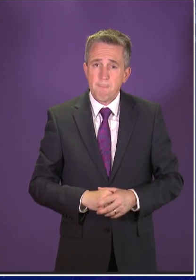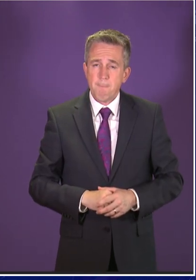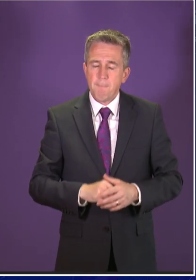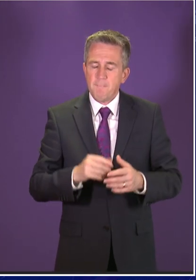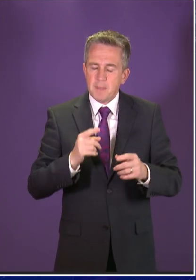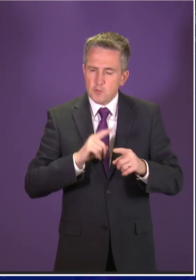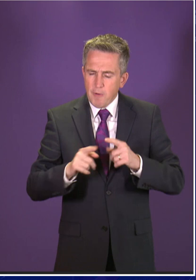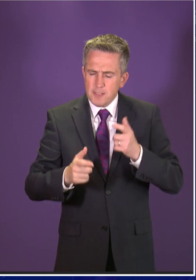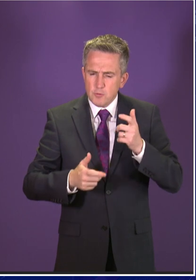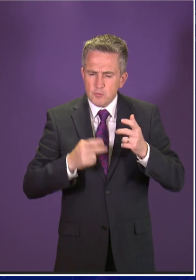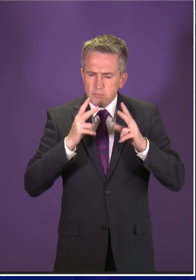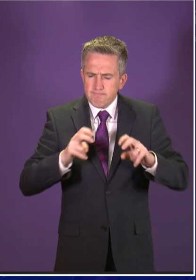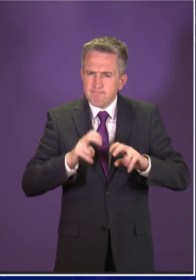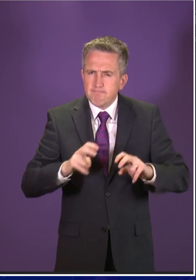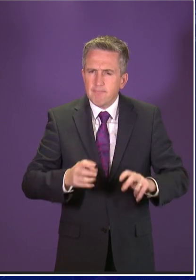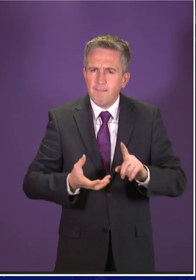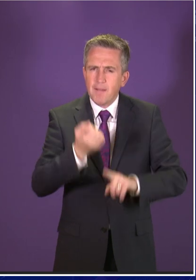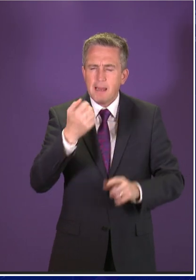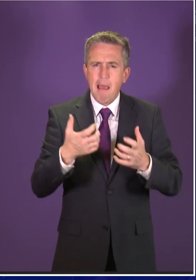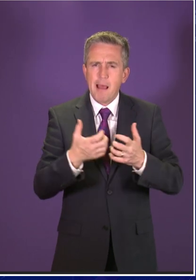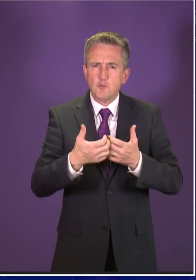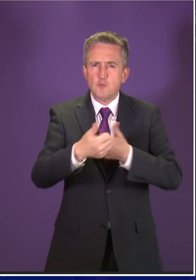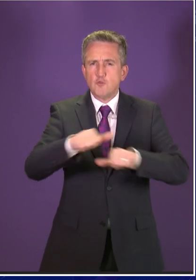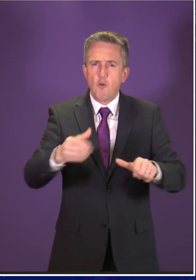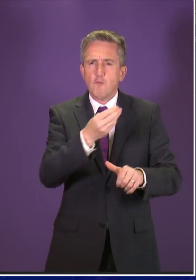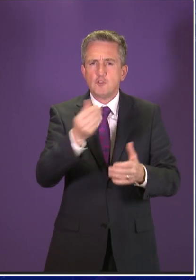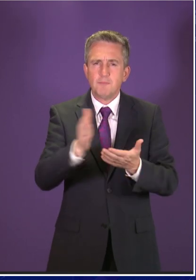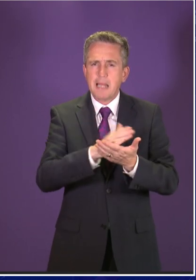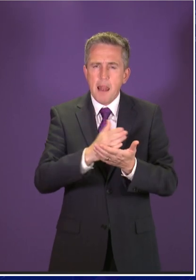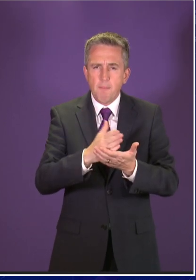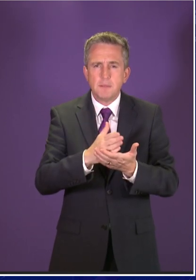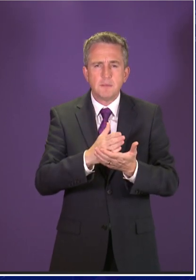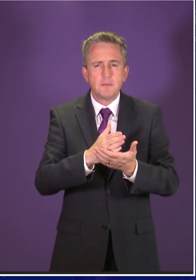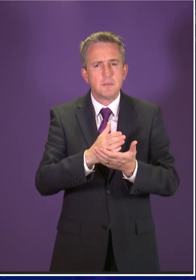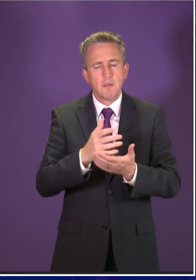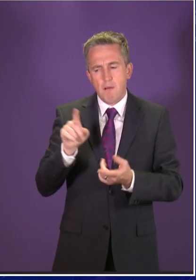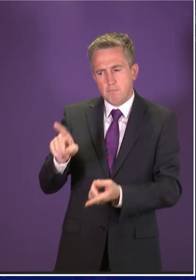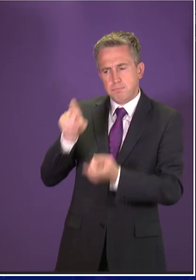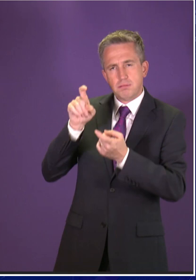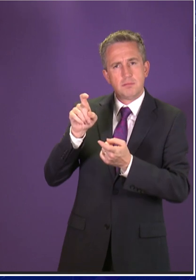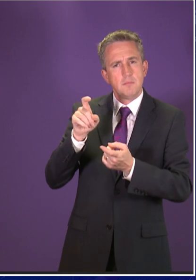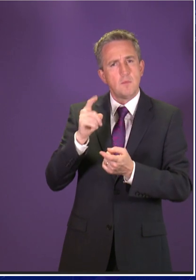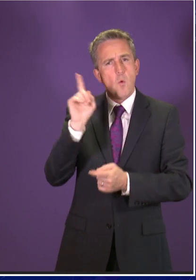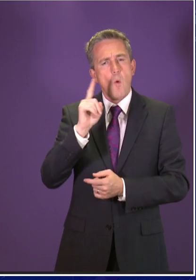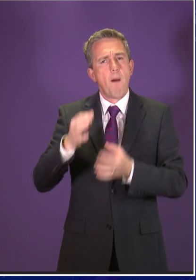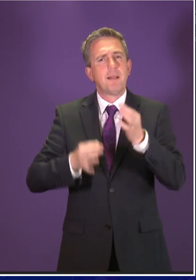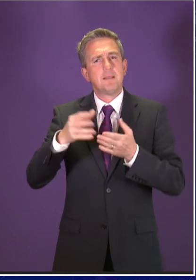the depths of some of our dilemmas, I'd like to share what a young, optimistic political leader had to say about a world